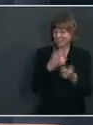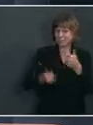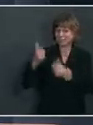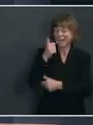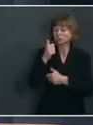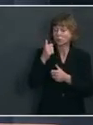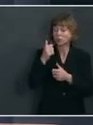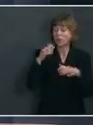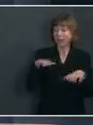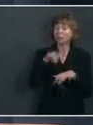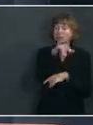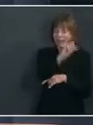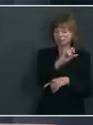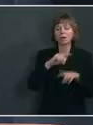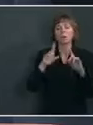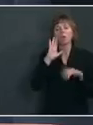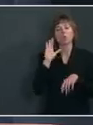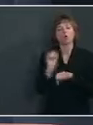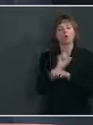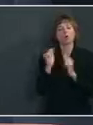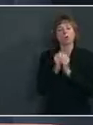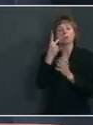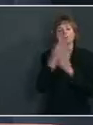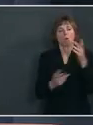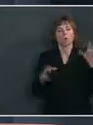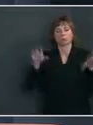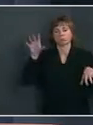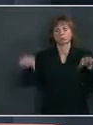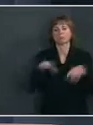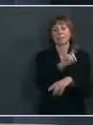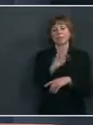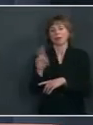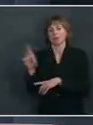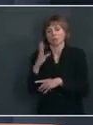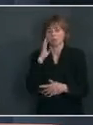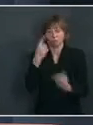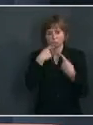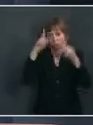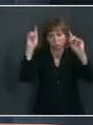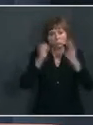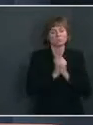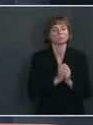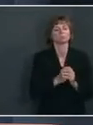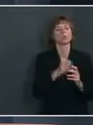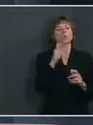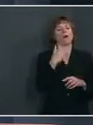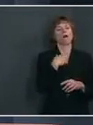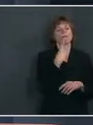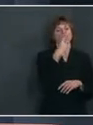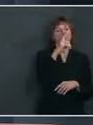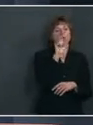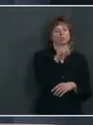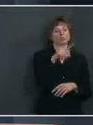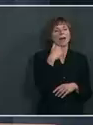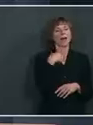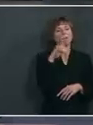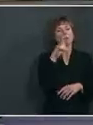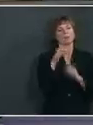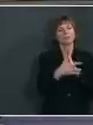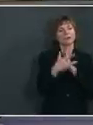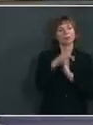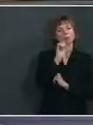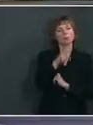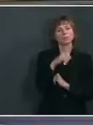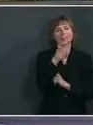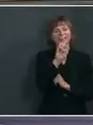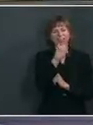but both parties to get things done. Go ahead in the back. Thank you, Jen. A couple of questions. One technical question on the EO signed today.